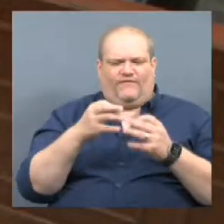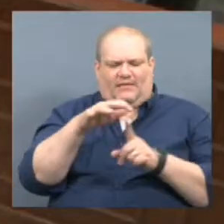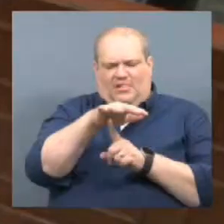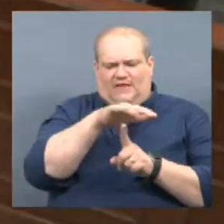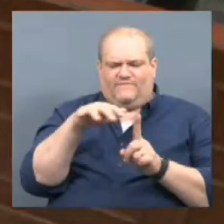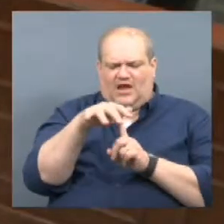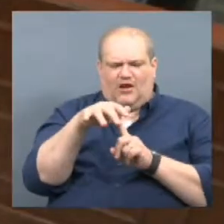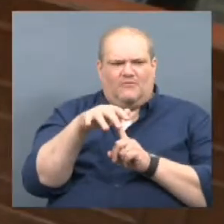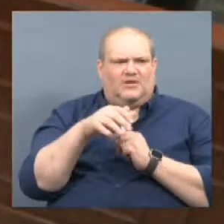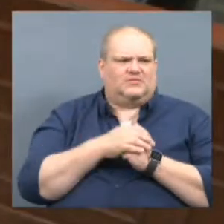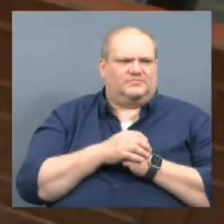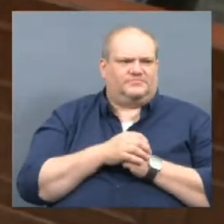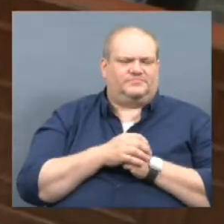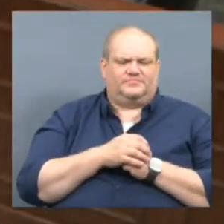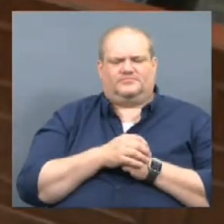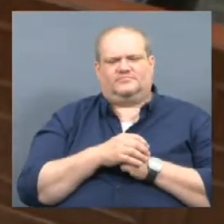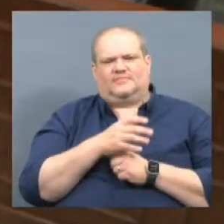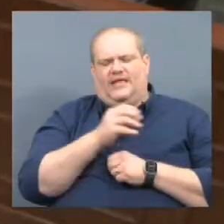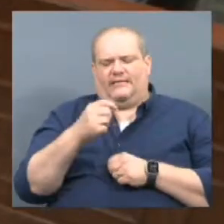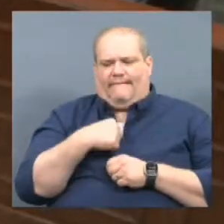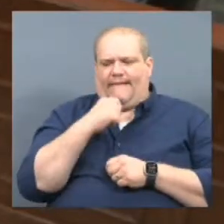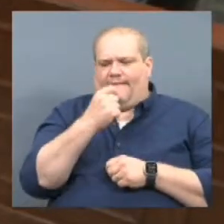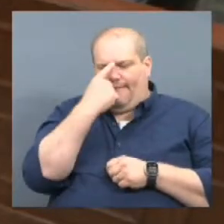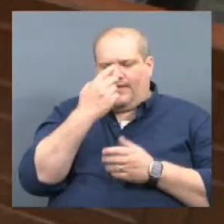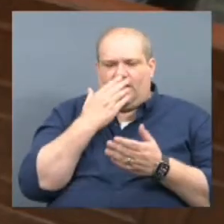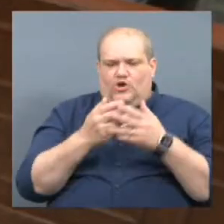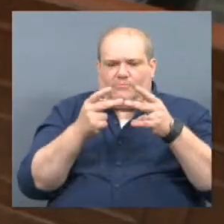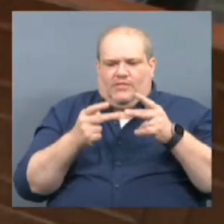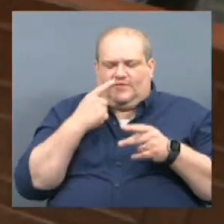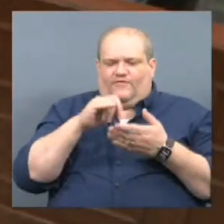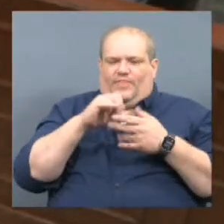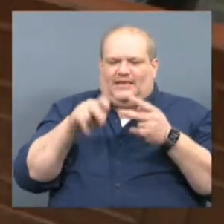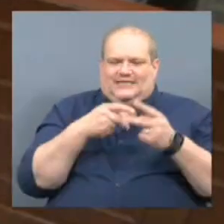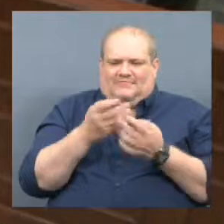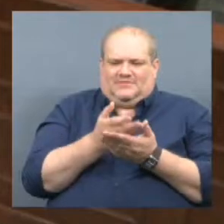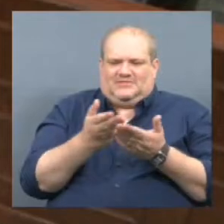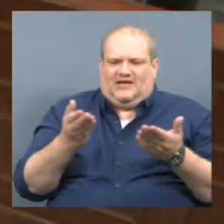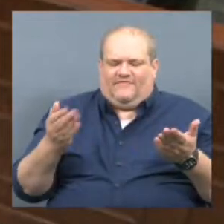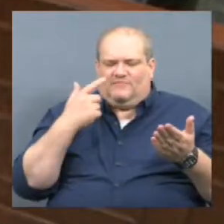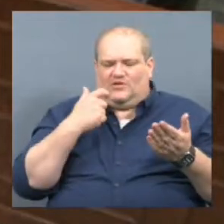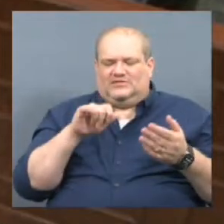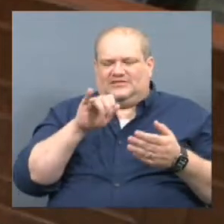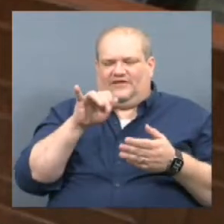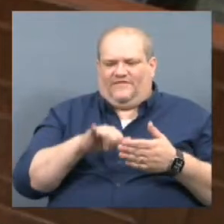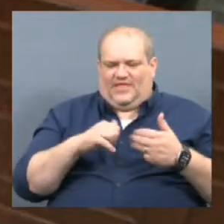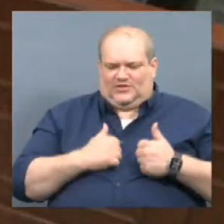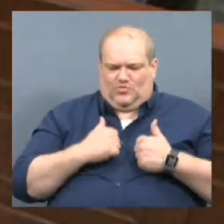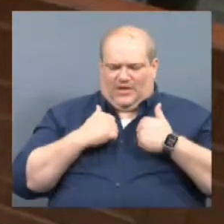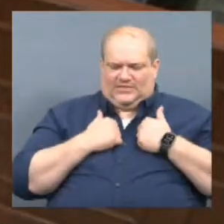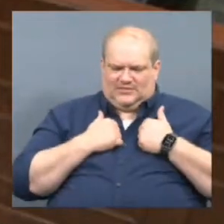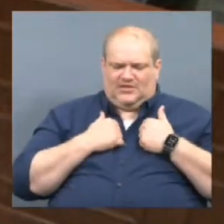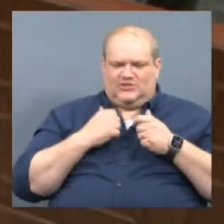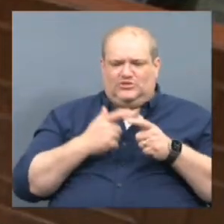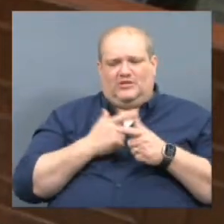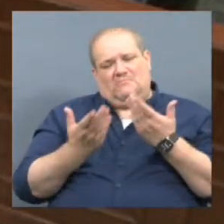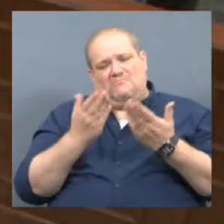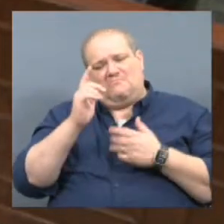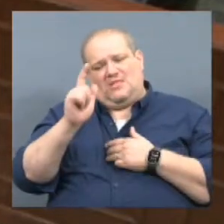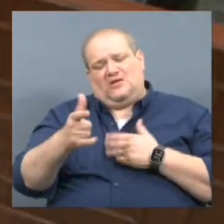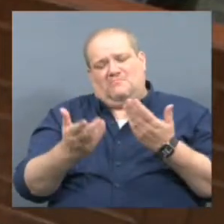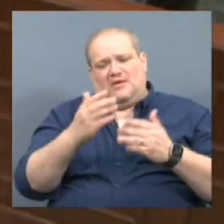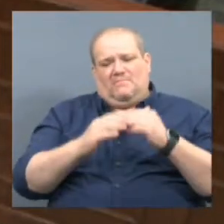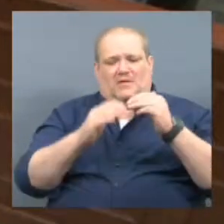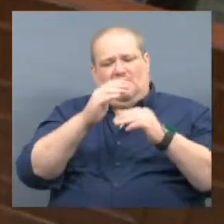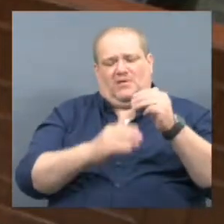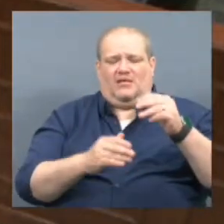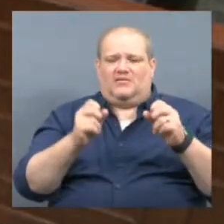environment. You know, I don't think it's a good spot for that type of stuff because if it's residential, later on somebody might build there.